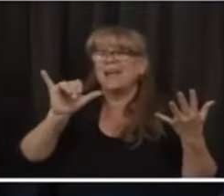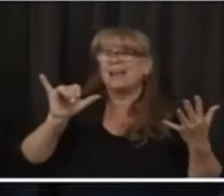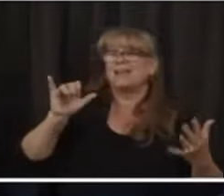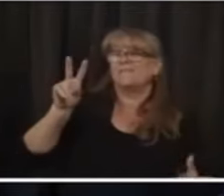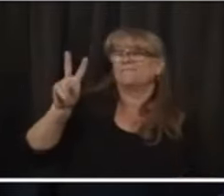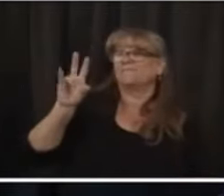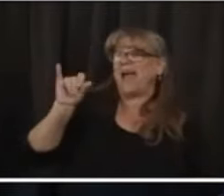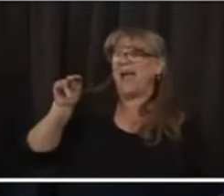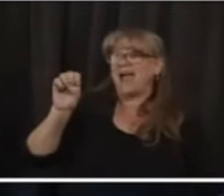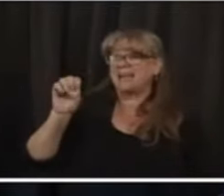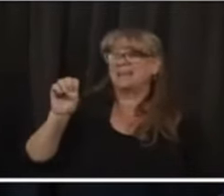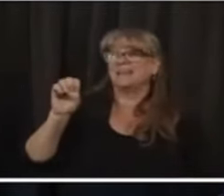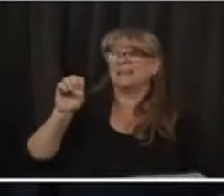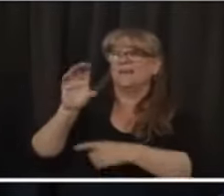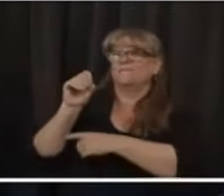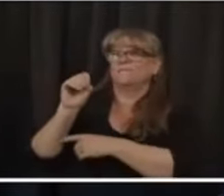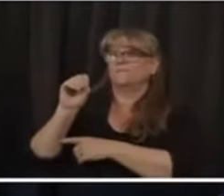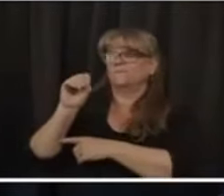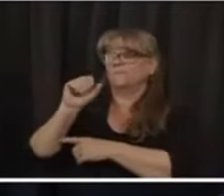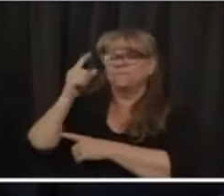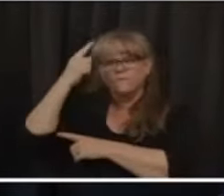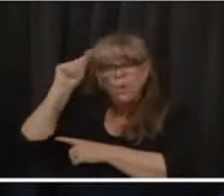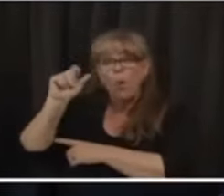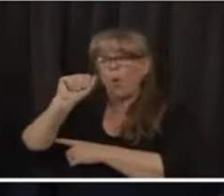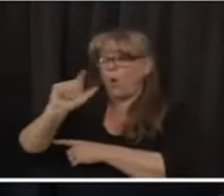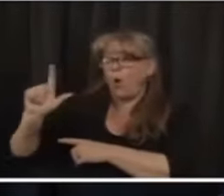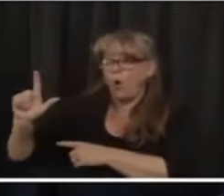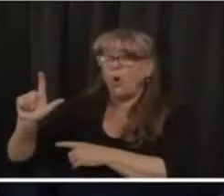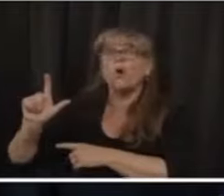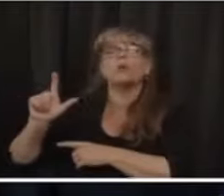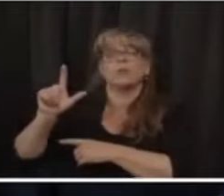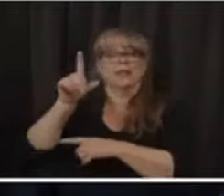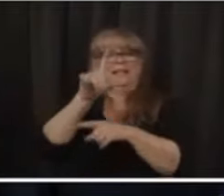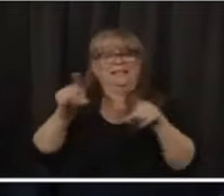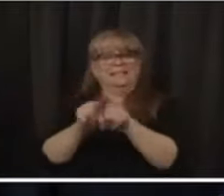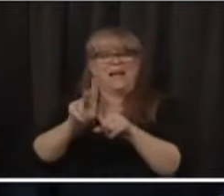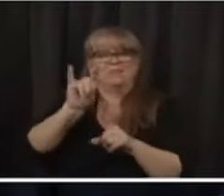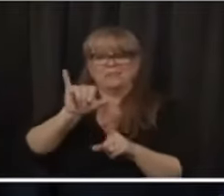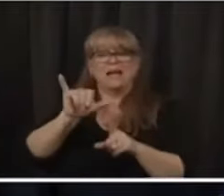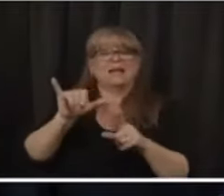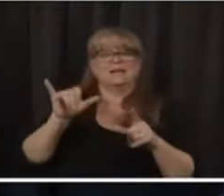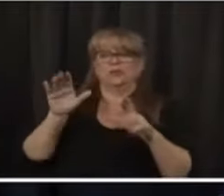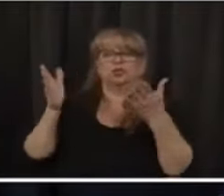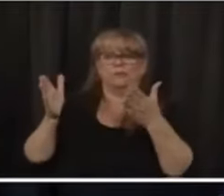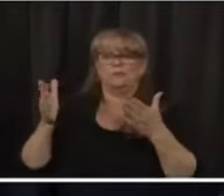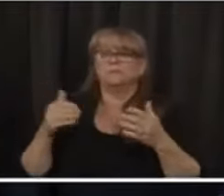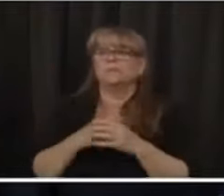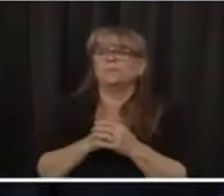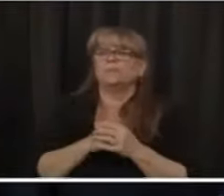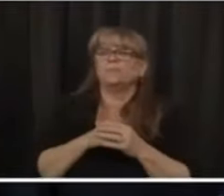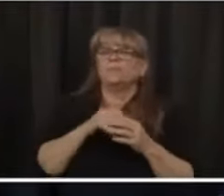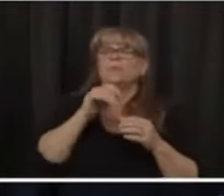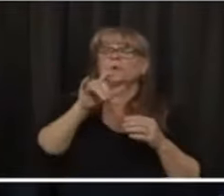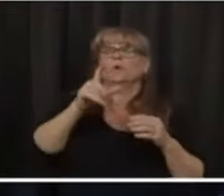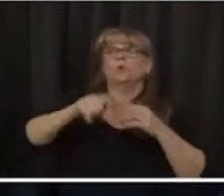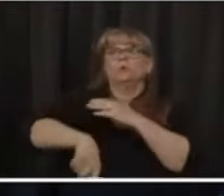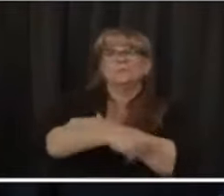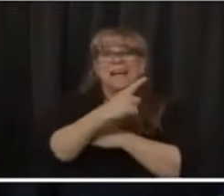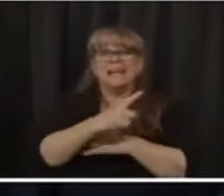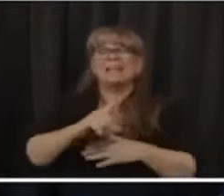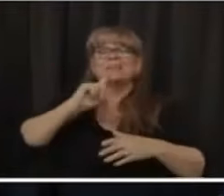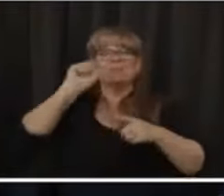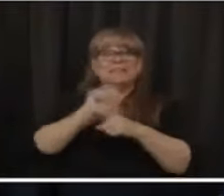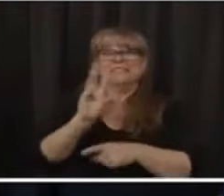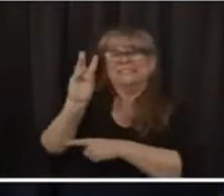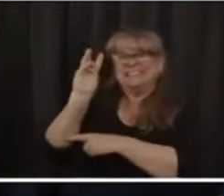offered same-day walk-in vaccination service. Today, without reservations, today I'm announcing that all 6 of our